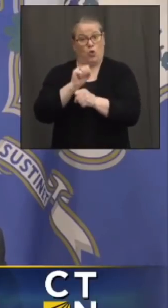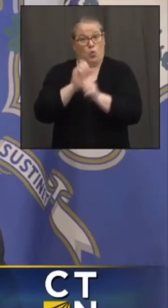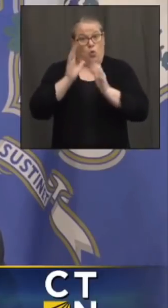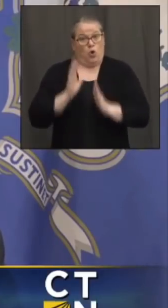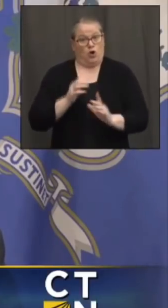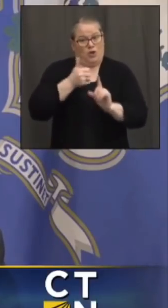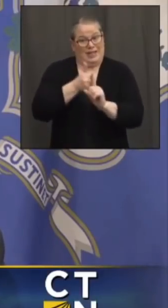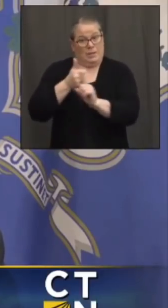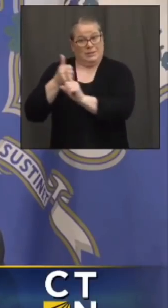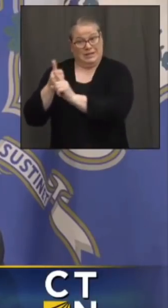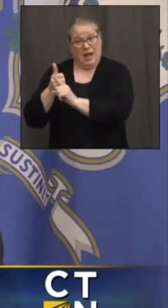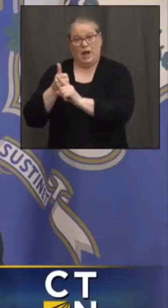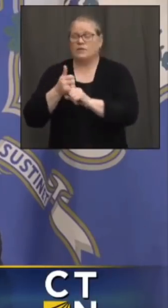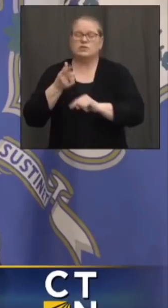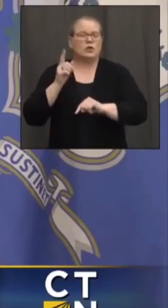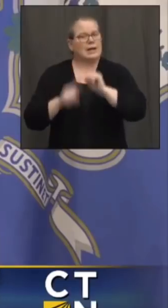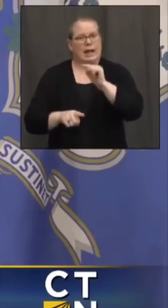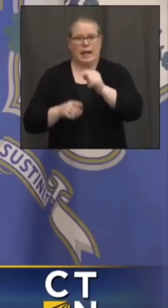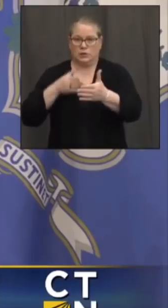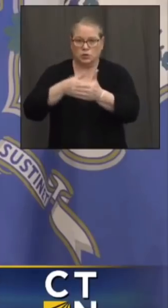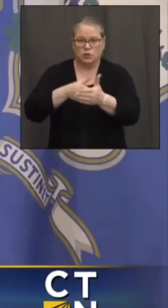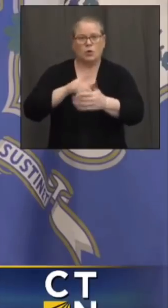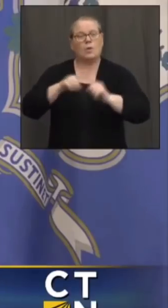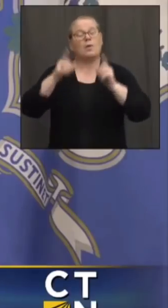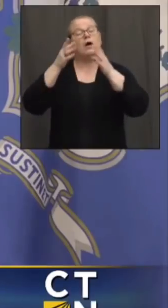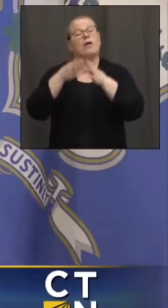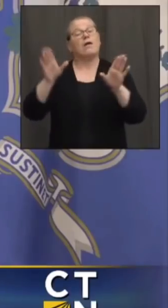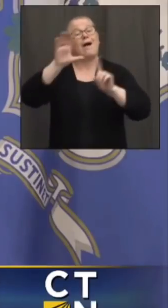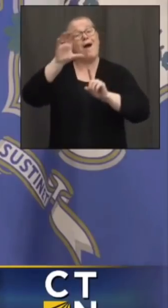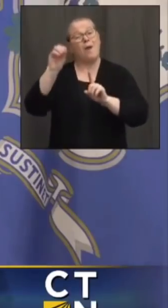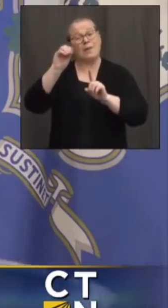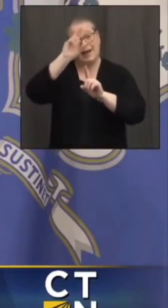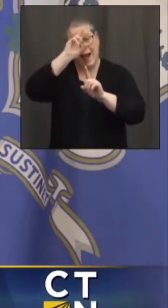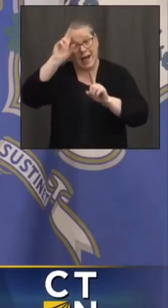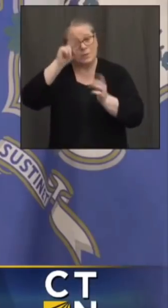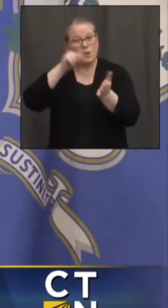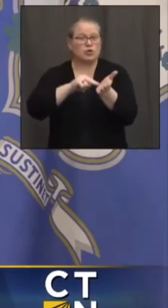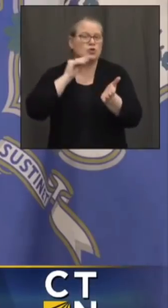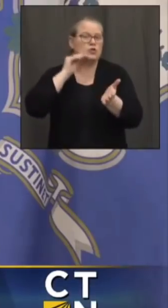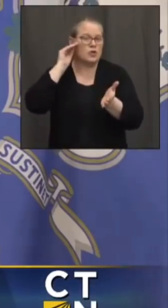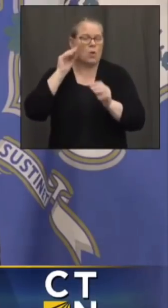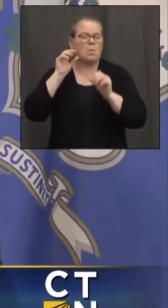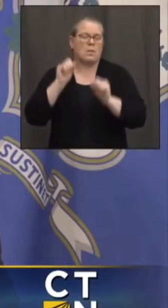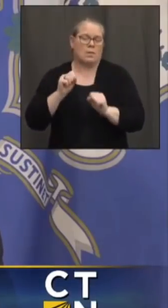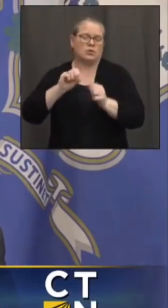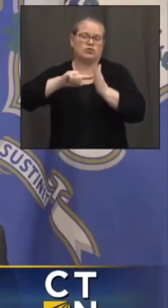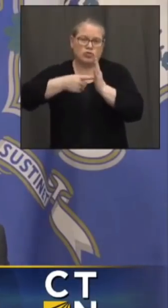nursing homes, that immunity will end on March 1st.